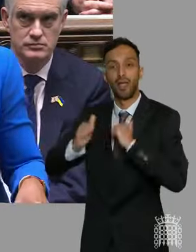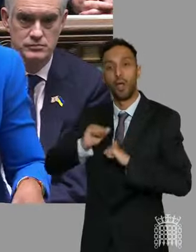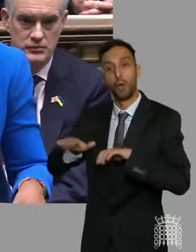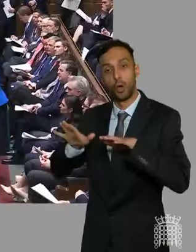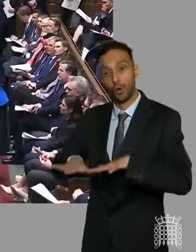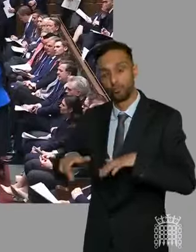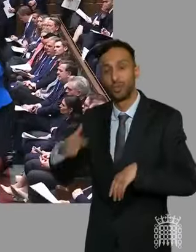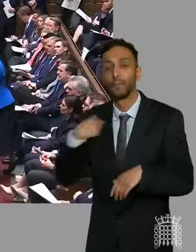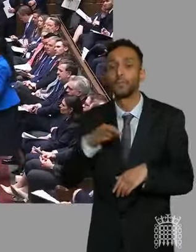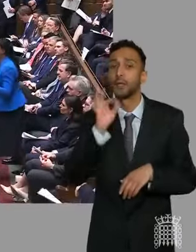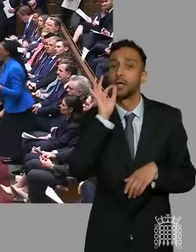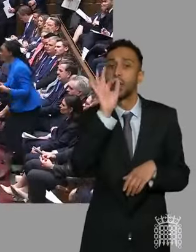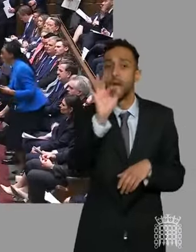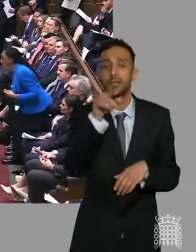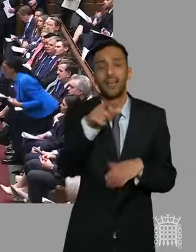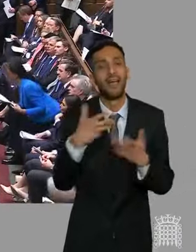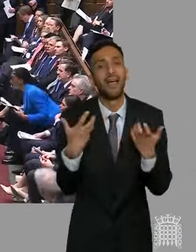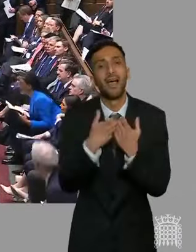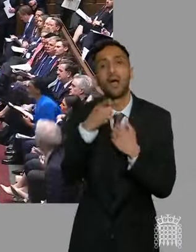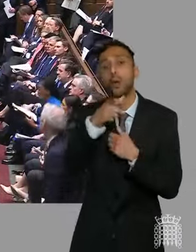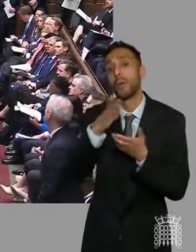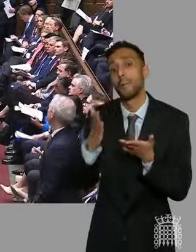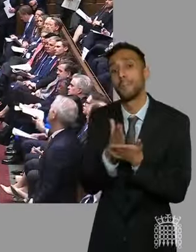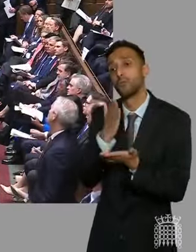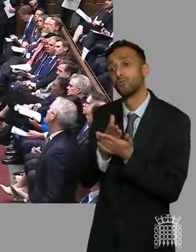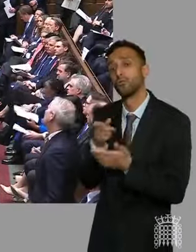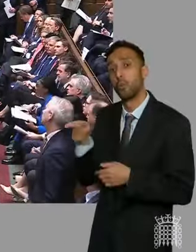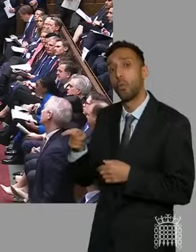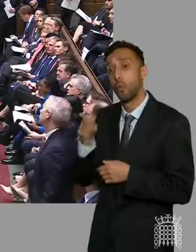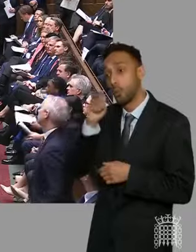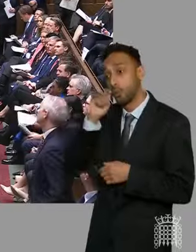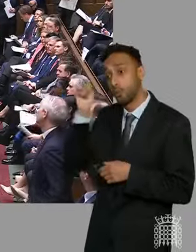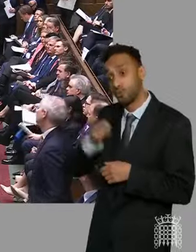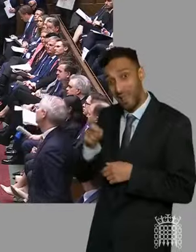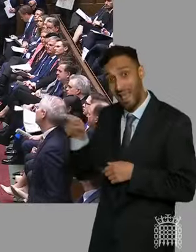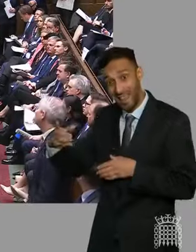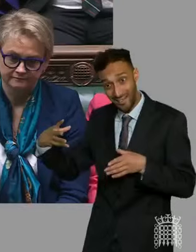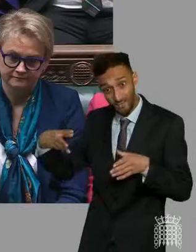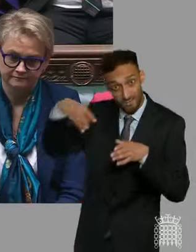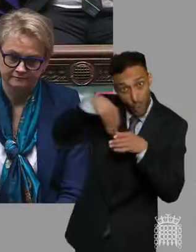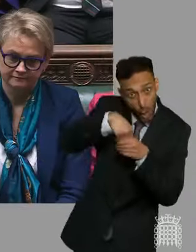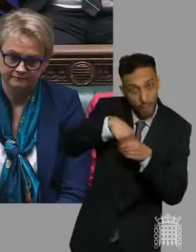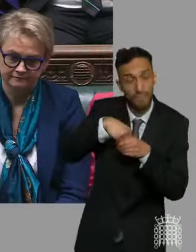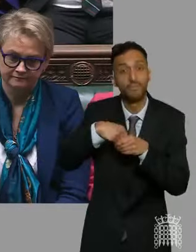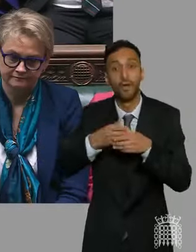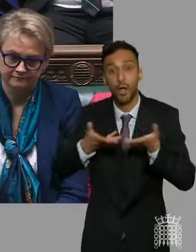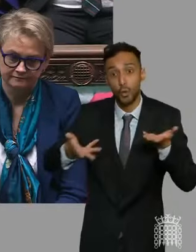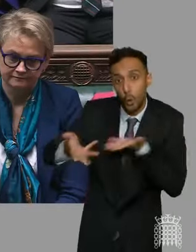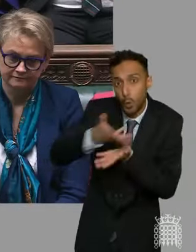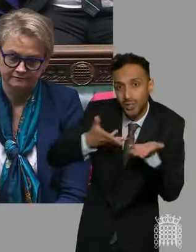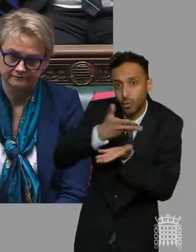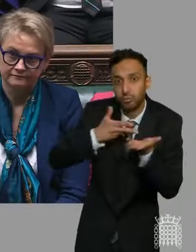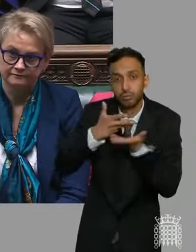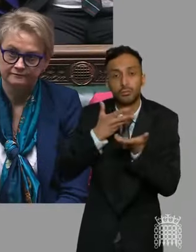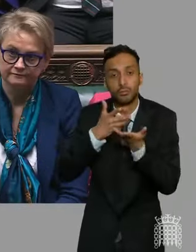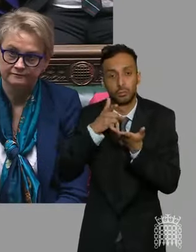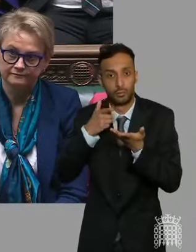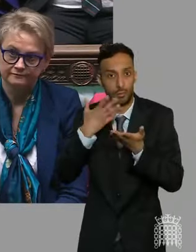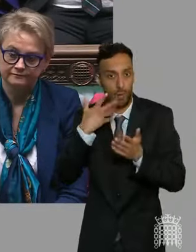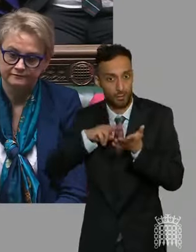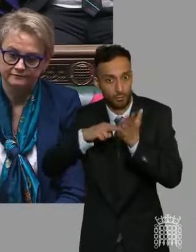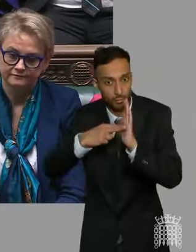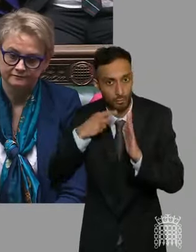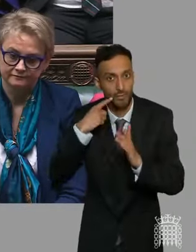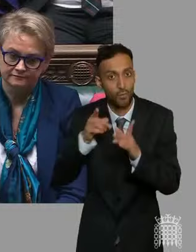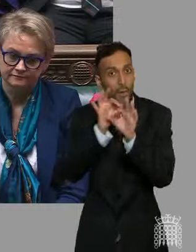peace settlement? Well, I thank her for her words about the forthcoming trip. And it is